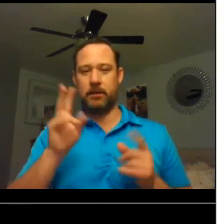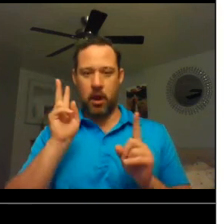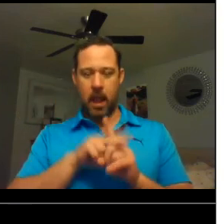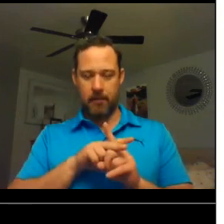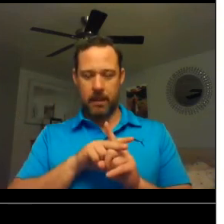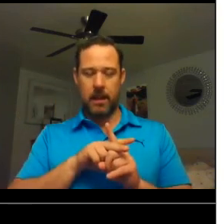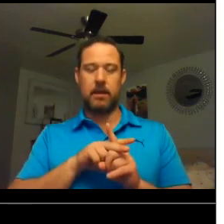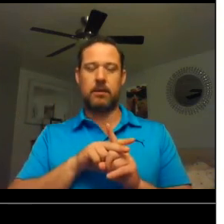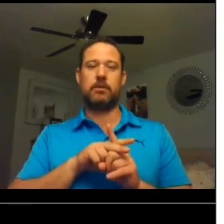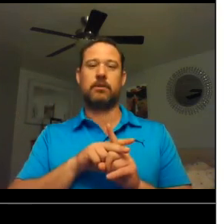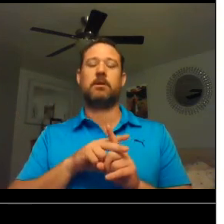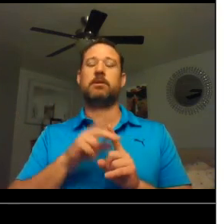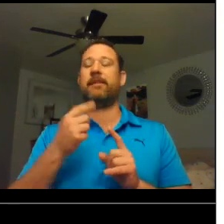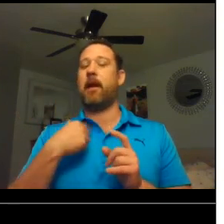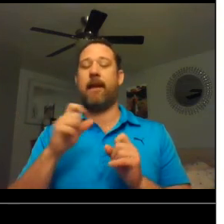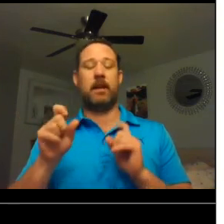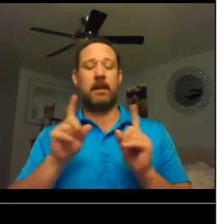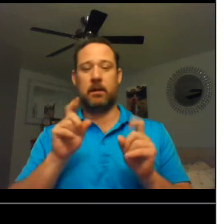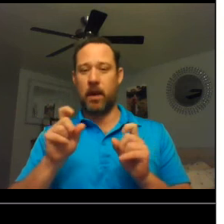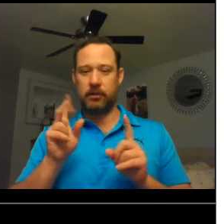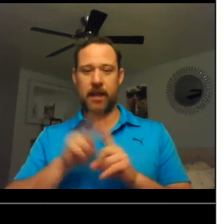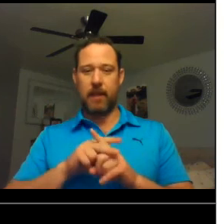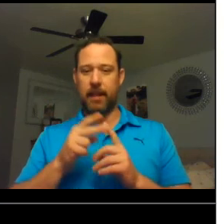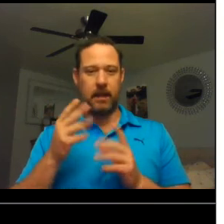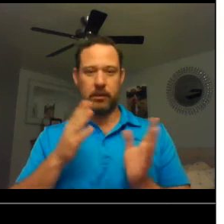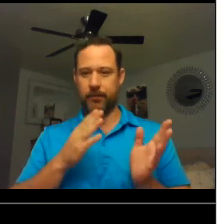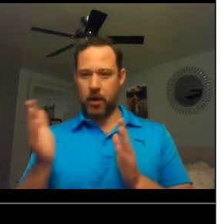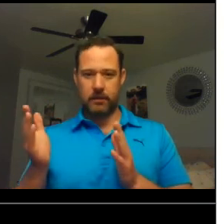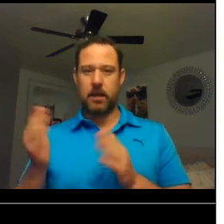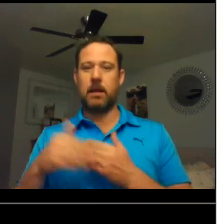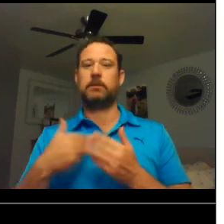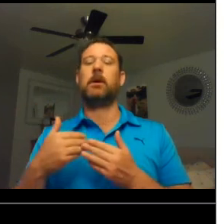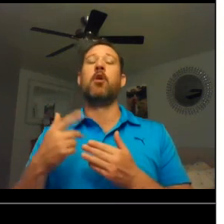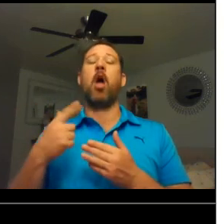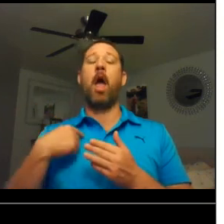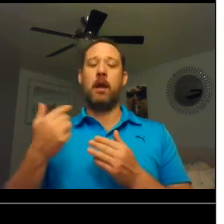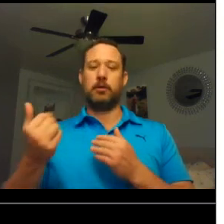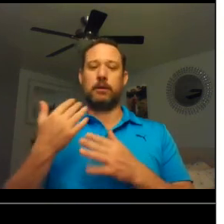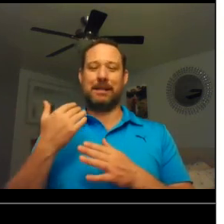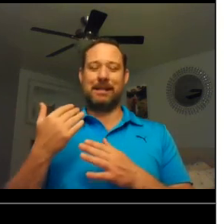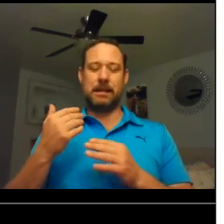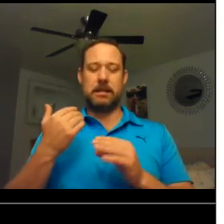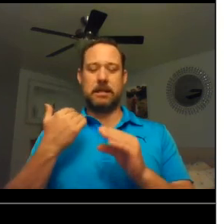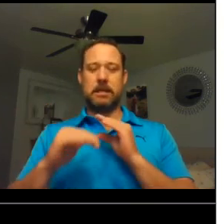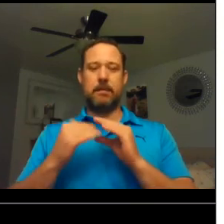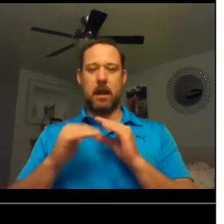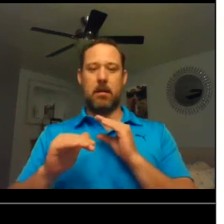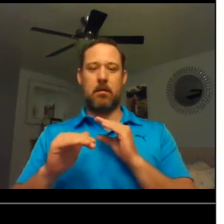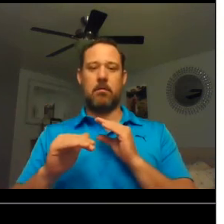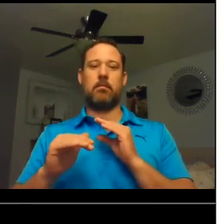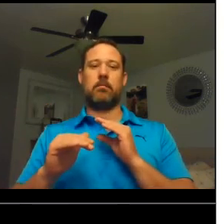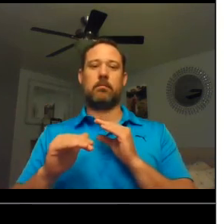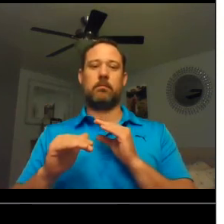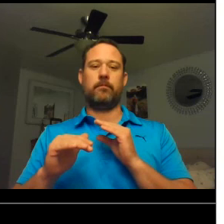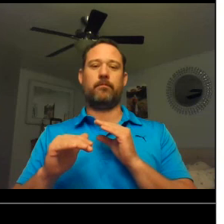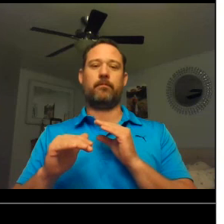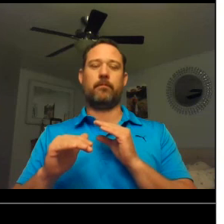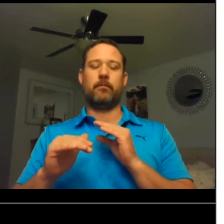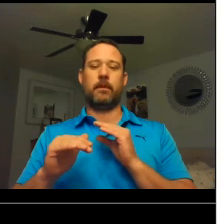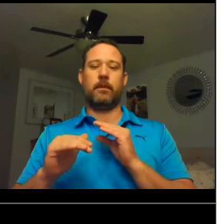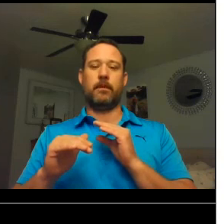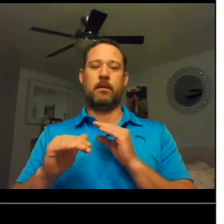If you have any questions on the application process, you can shoot us an email sending it in. We can help with any kind